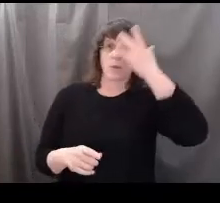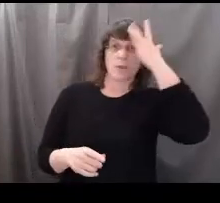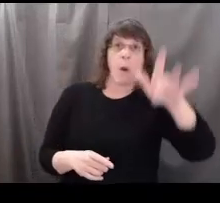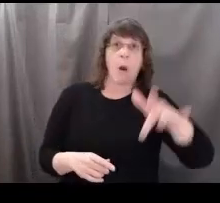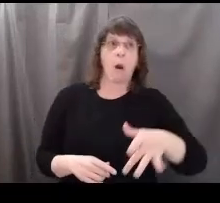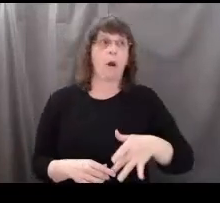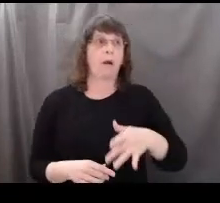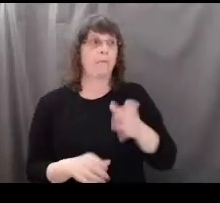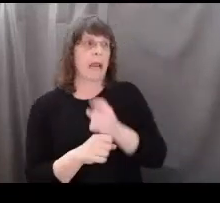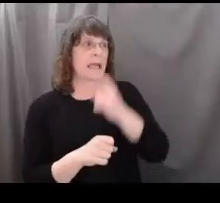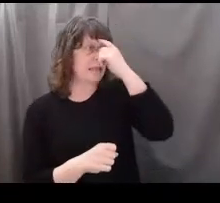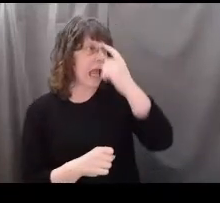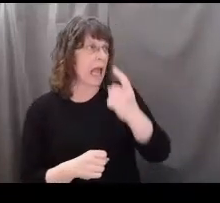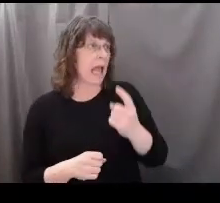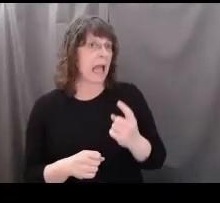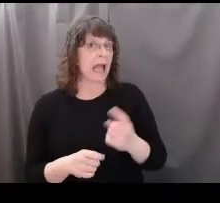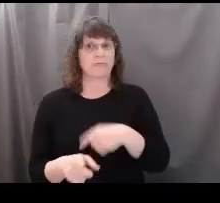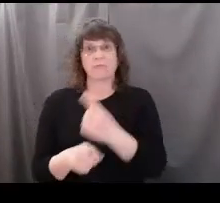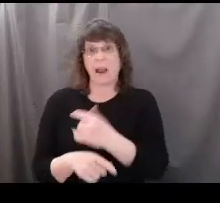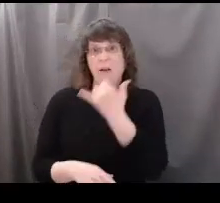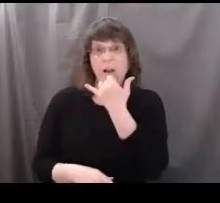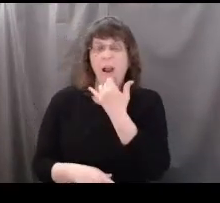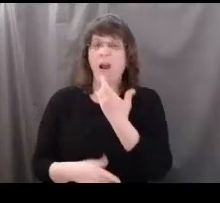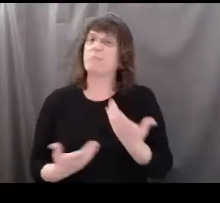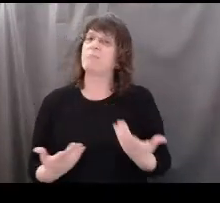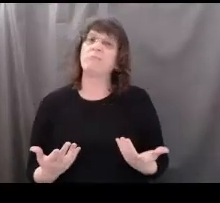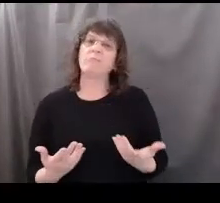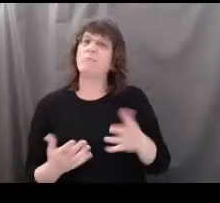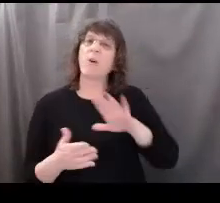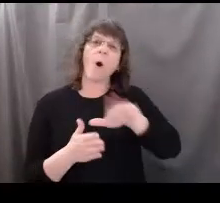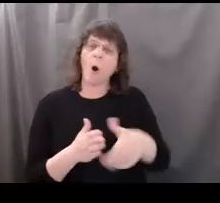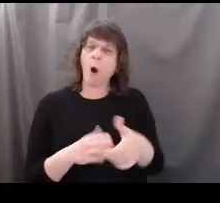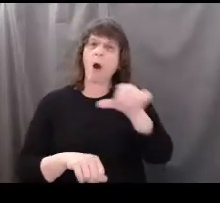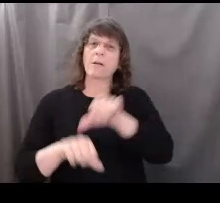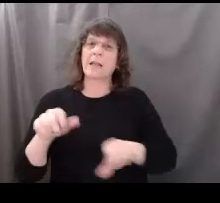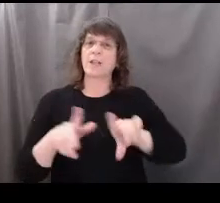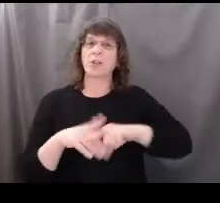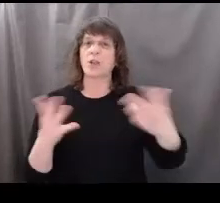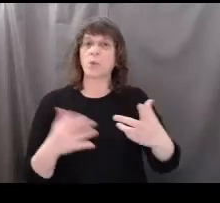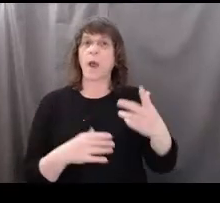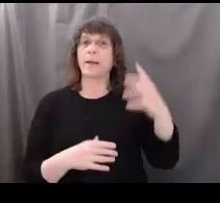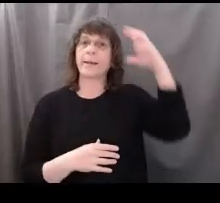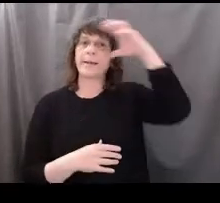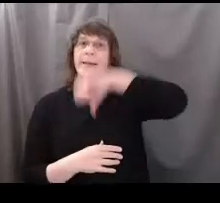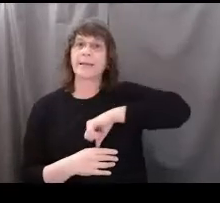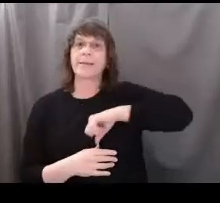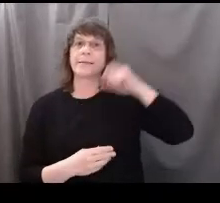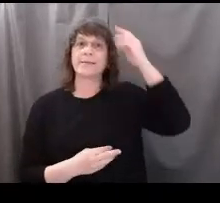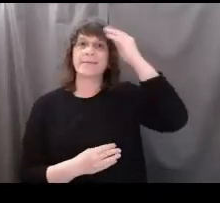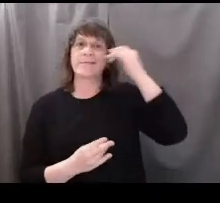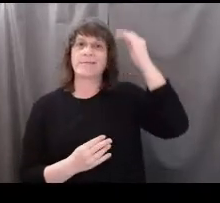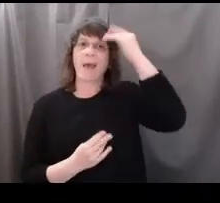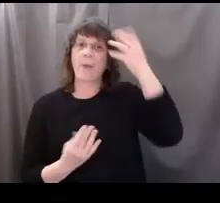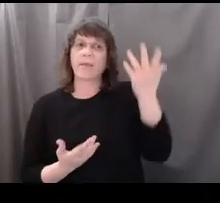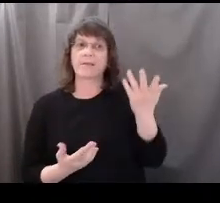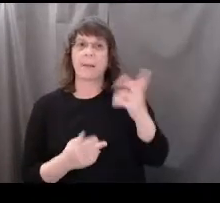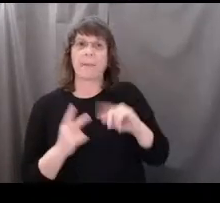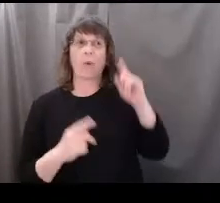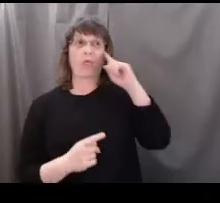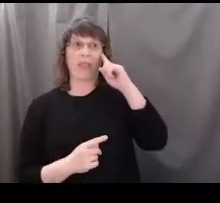whether it makes sense, because all science starts out as just a hypothesis, as just something that people think.